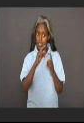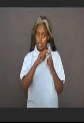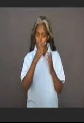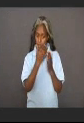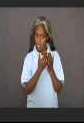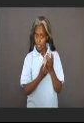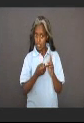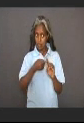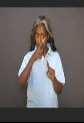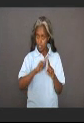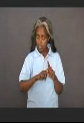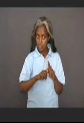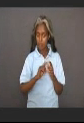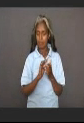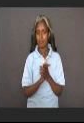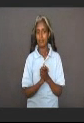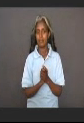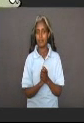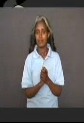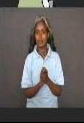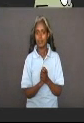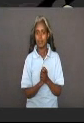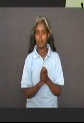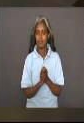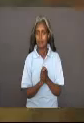Let's get back to our lesson.